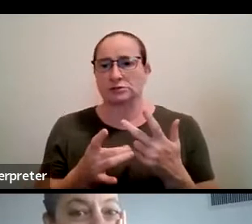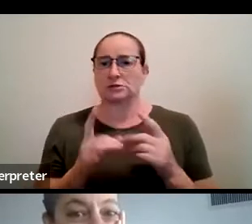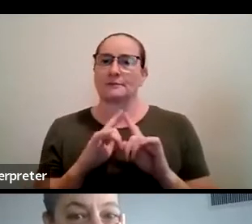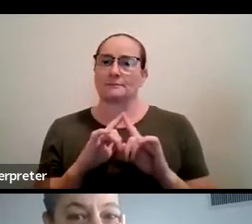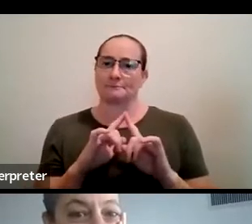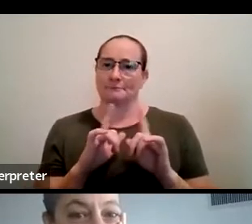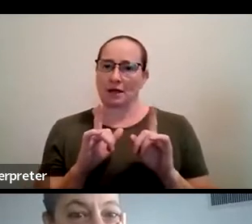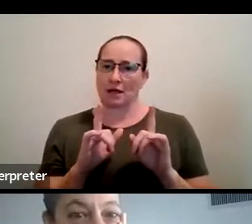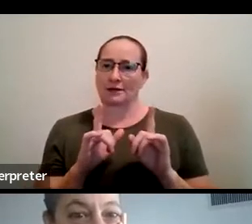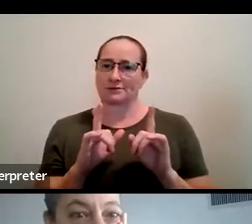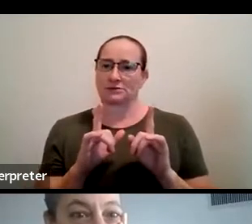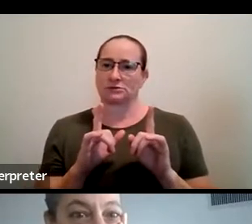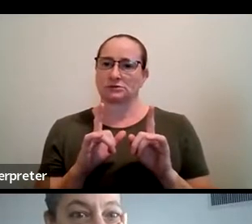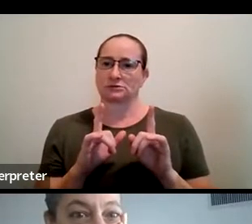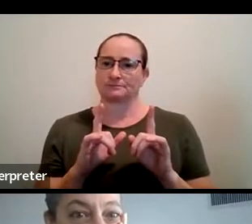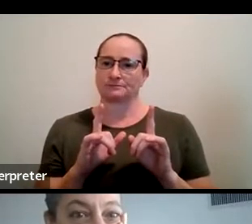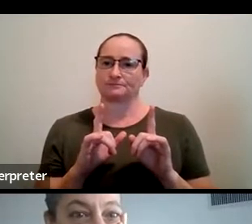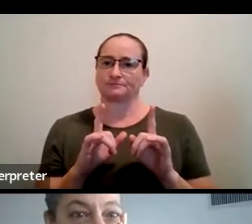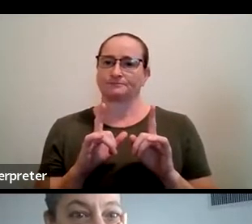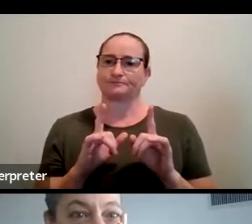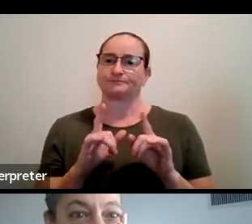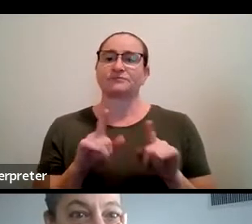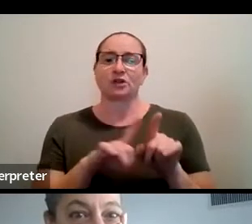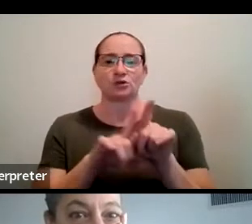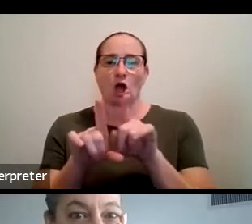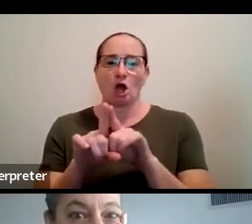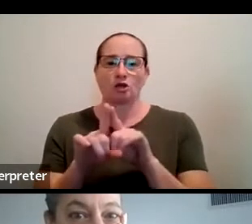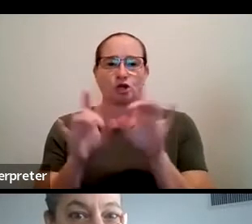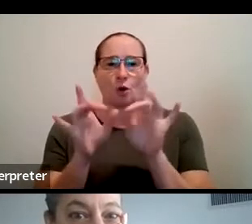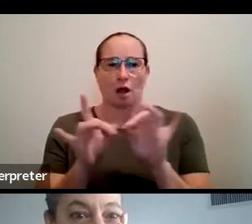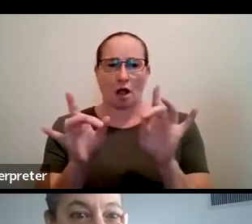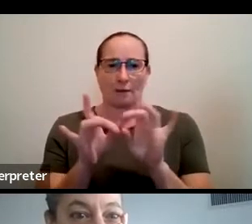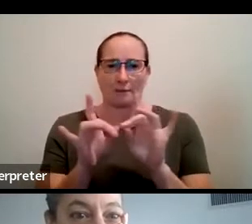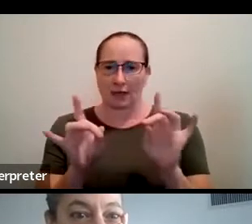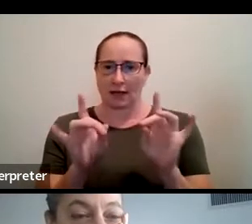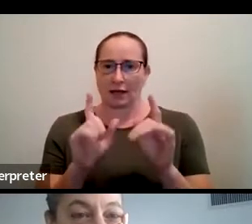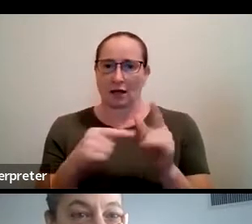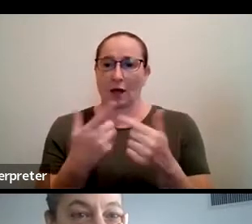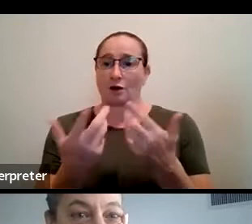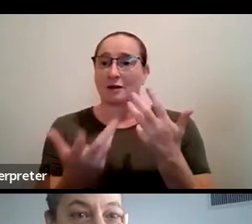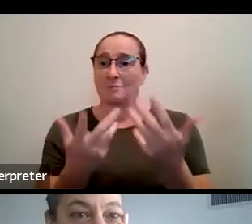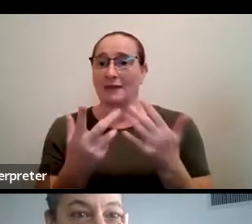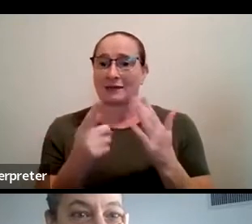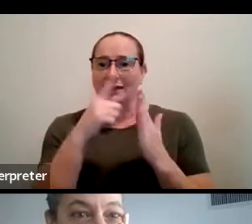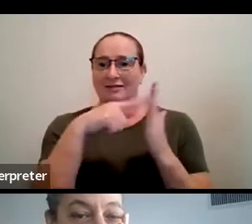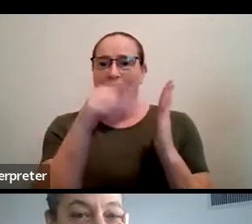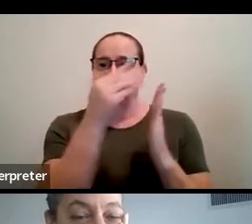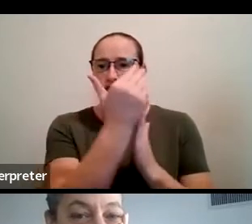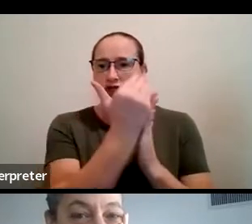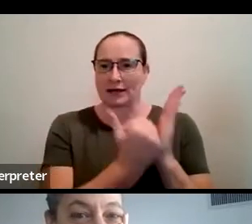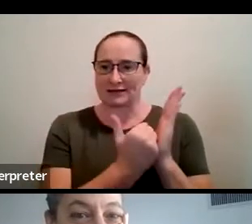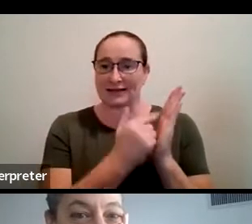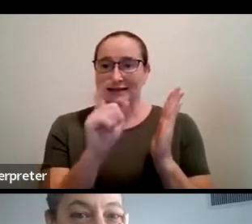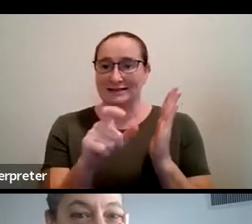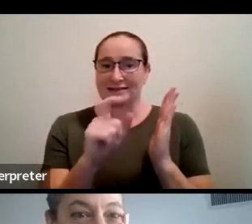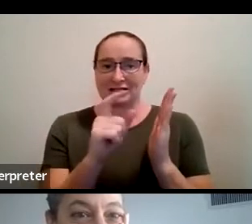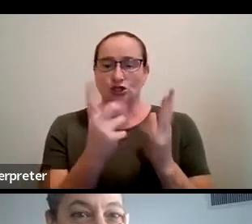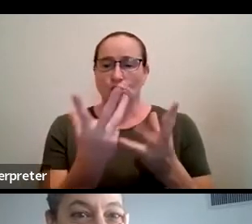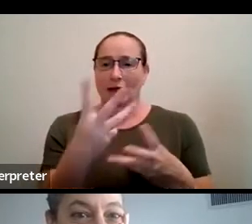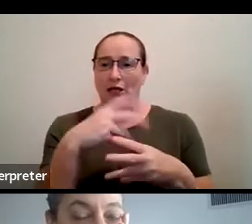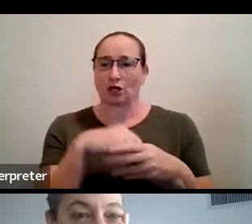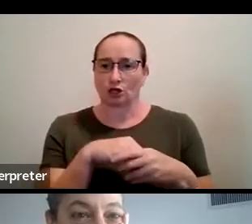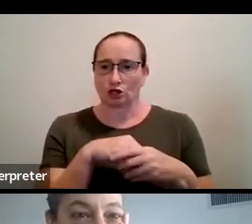But, you know, I think there was also a comment about maybe the checklist needing to